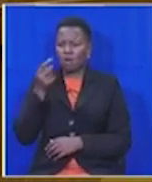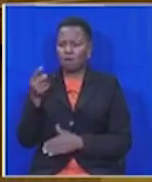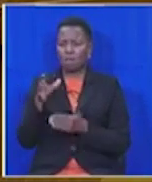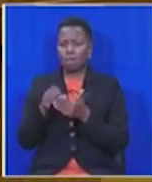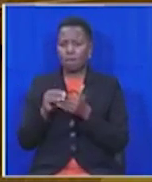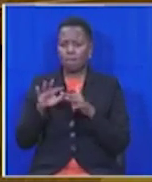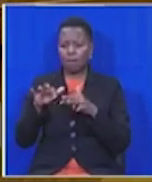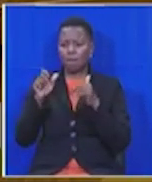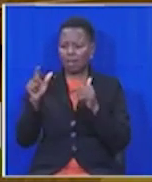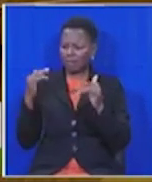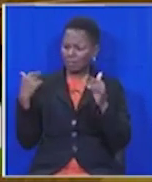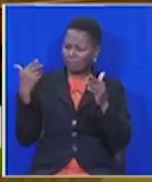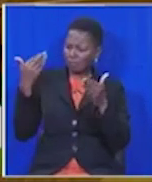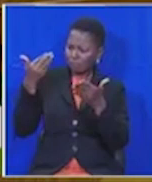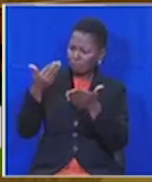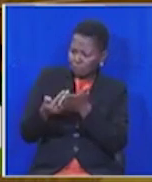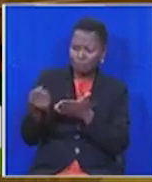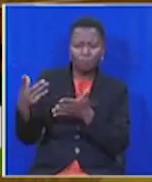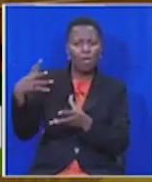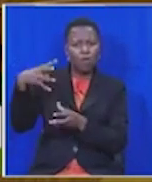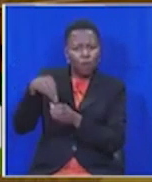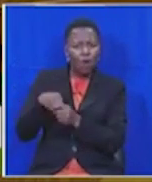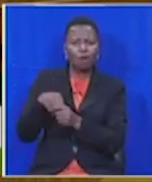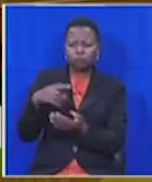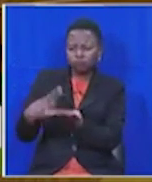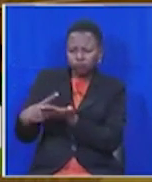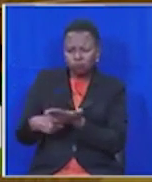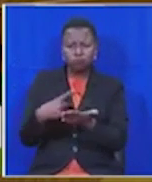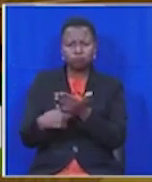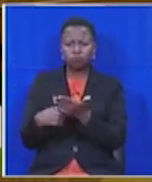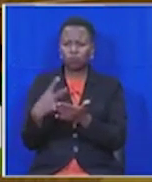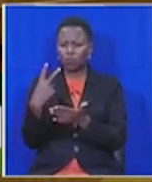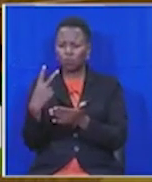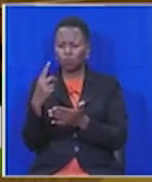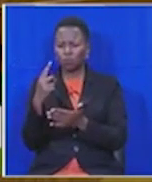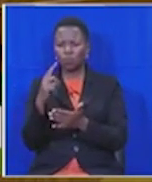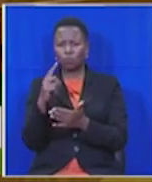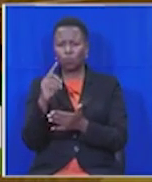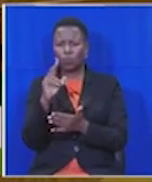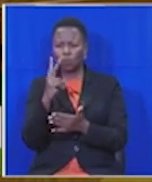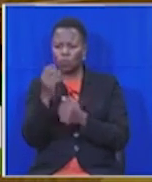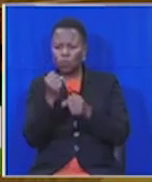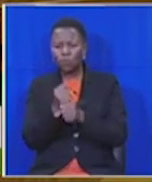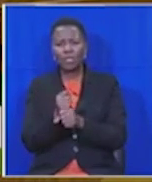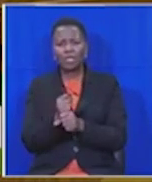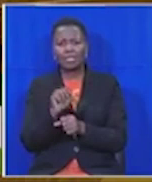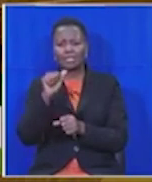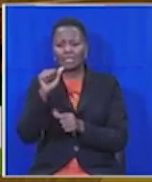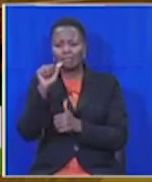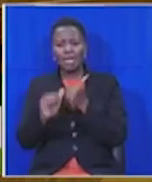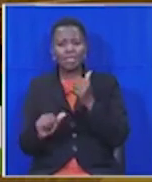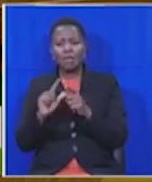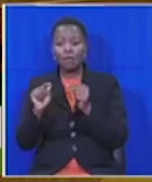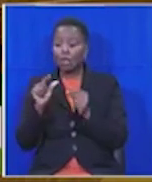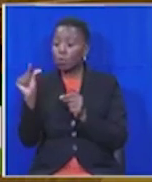who have been part and parcel of this process for so long, almost 2.5 years. At the end, they simply stay